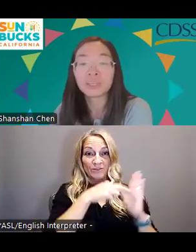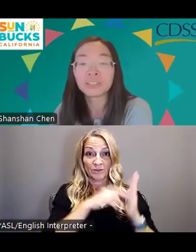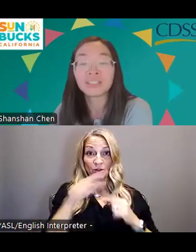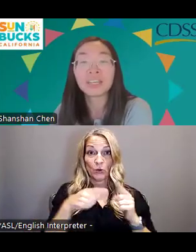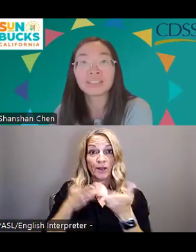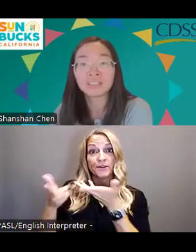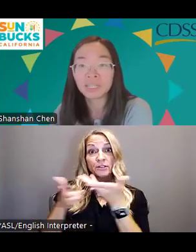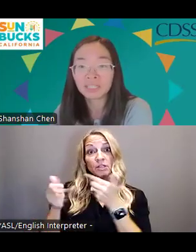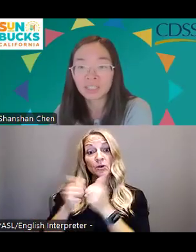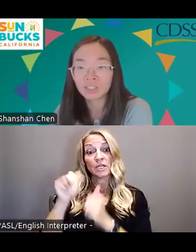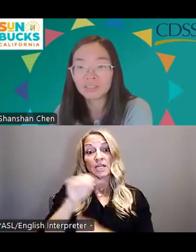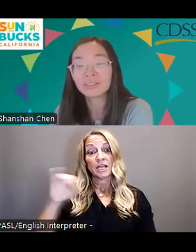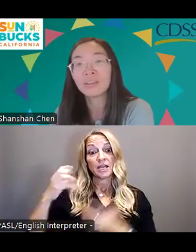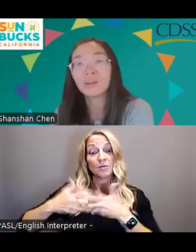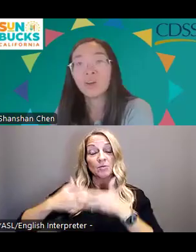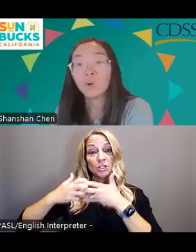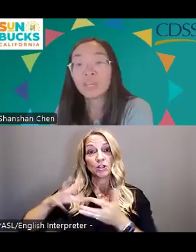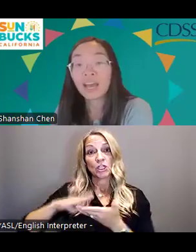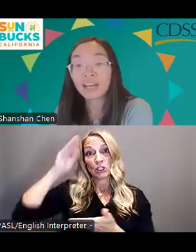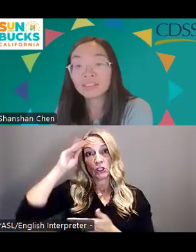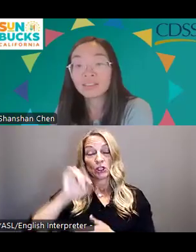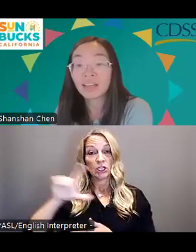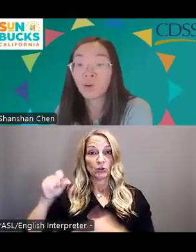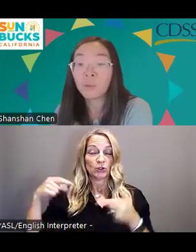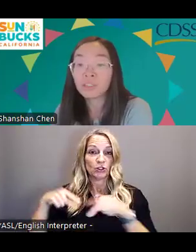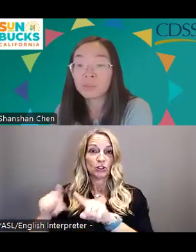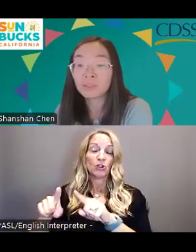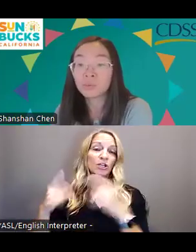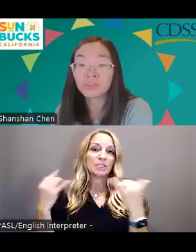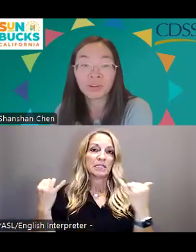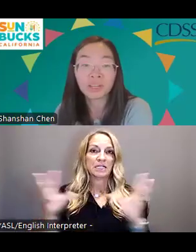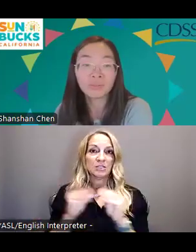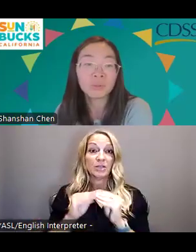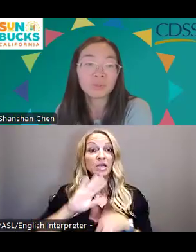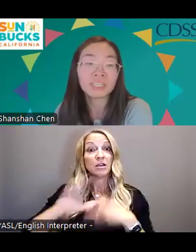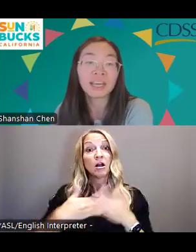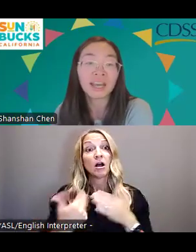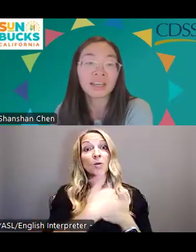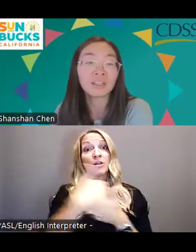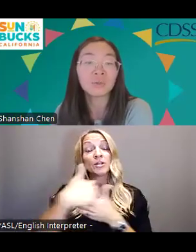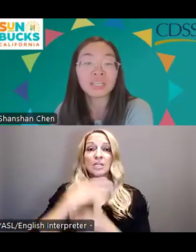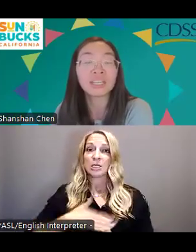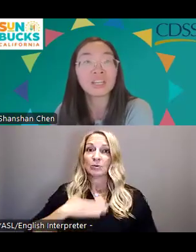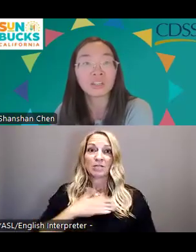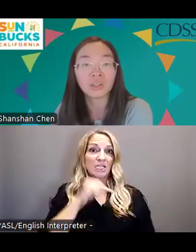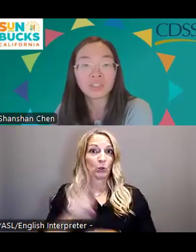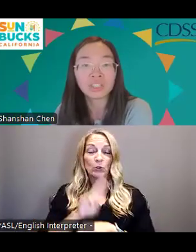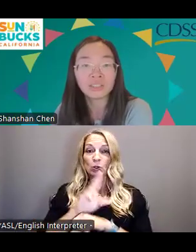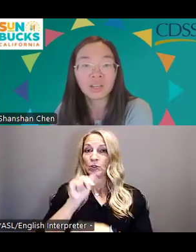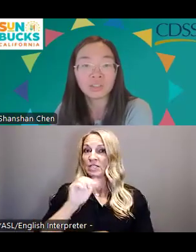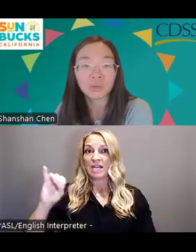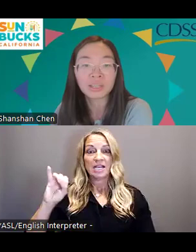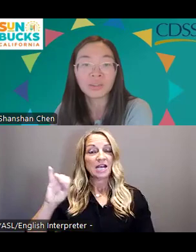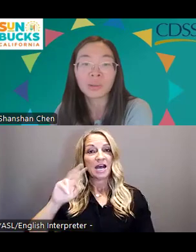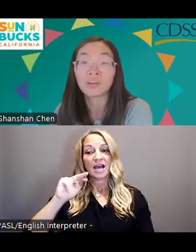tools during CDSS meeting sessions. We ask that all participants refrain from using AI note-taking